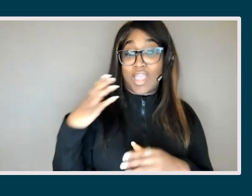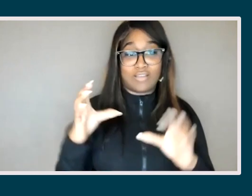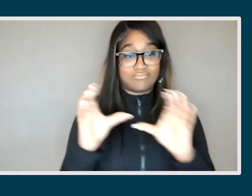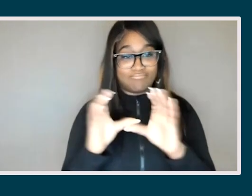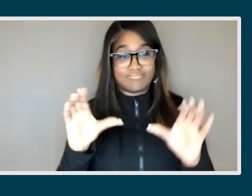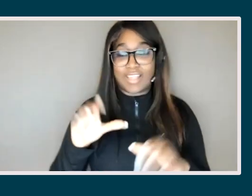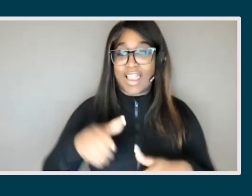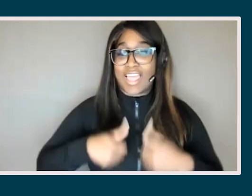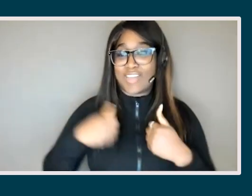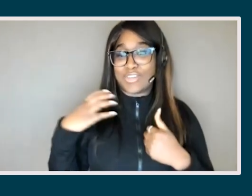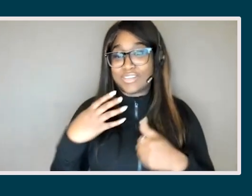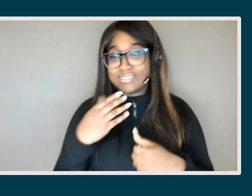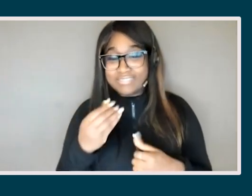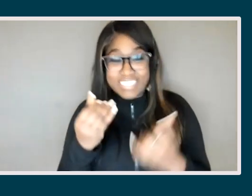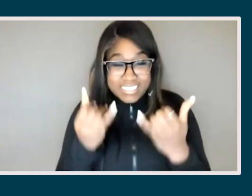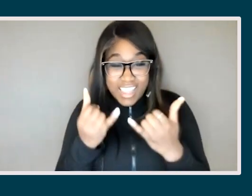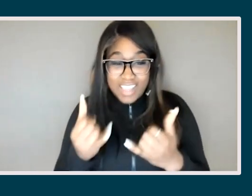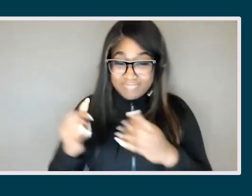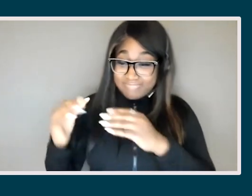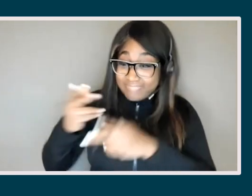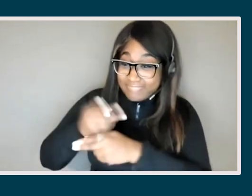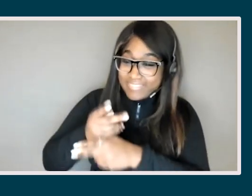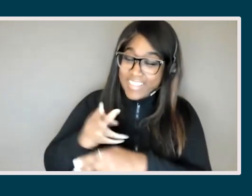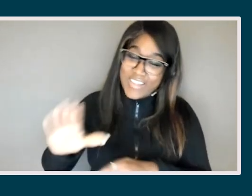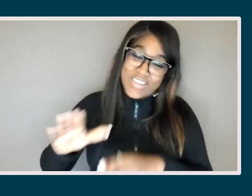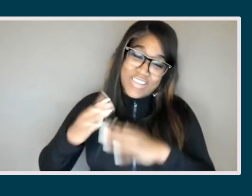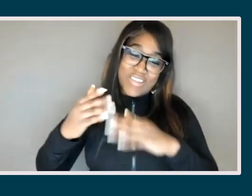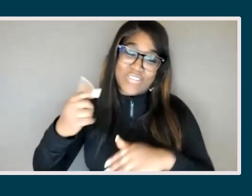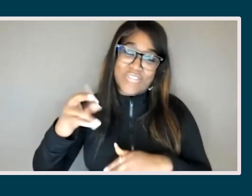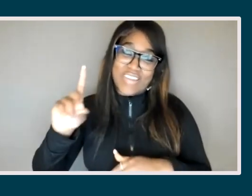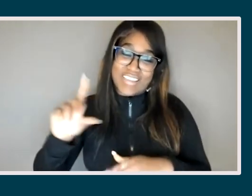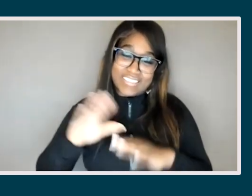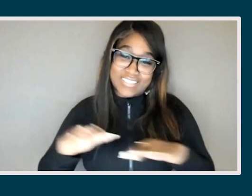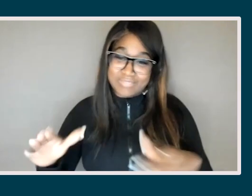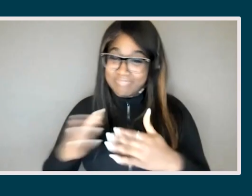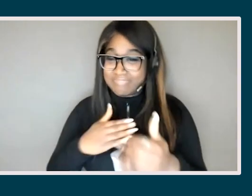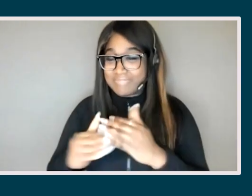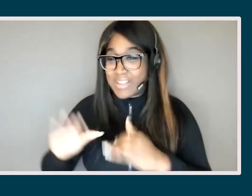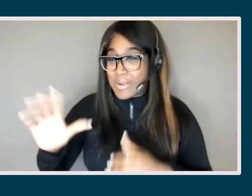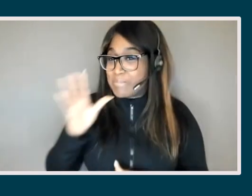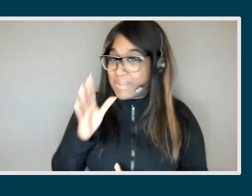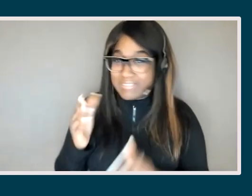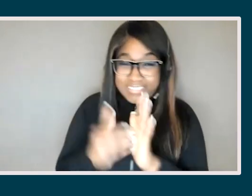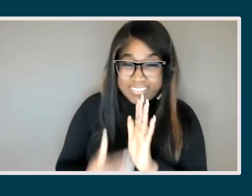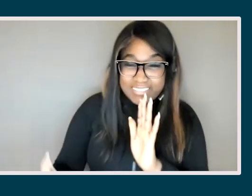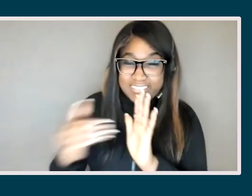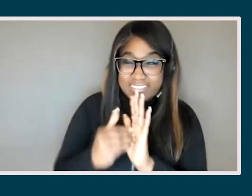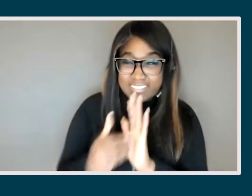spoiling her grandchildren despite their mother's continued request to